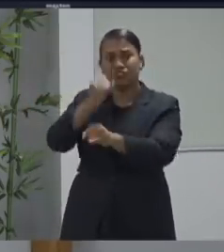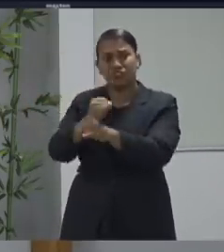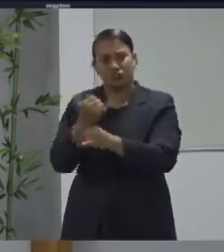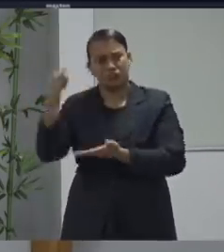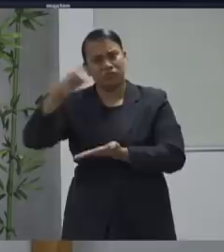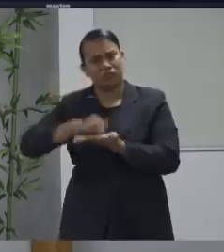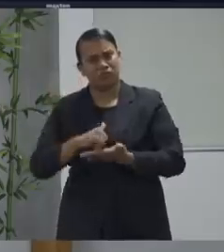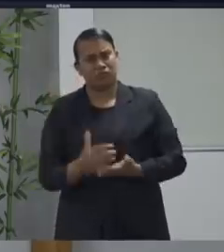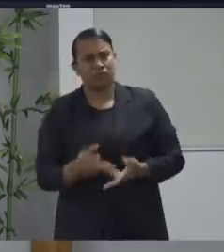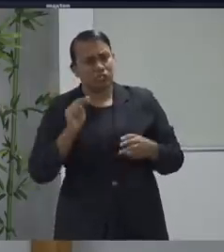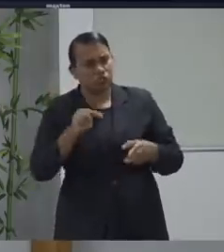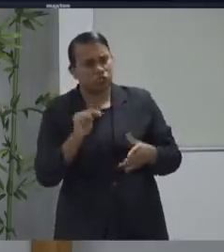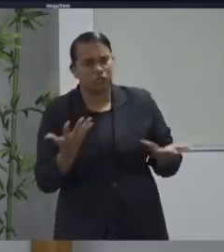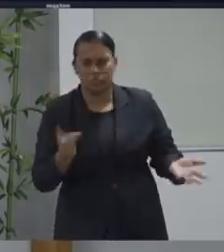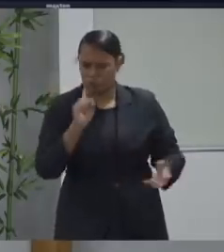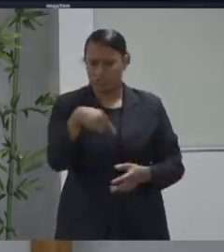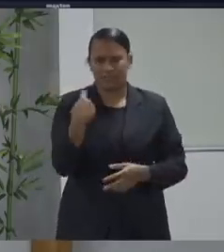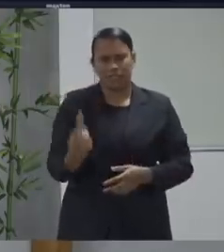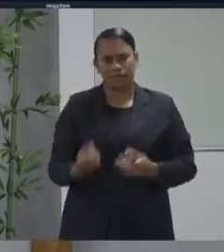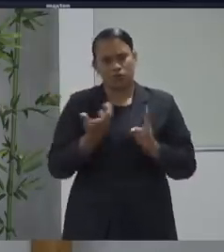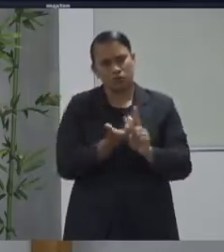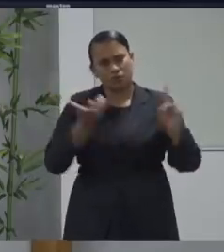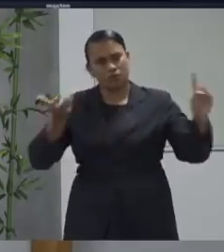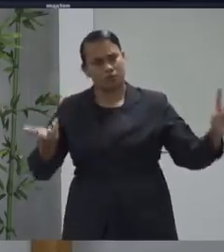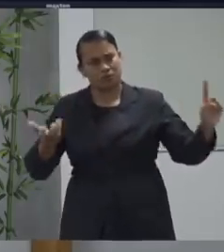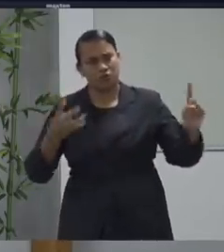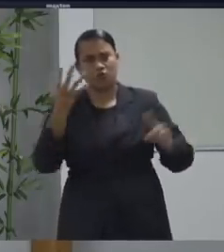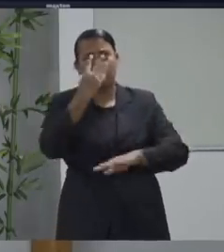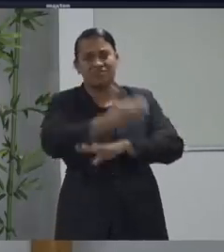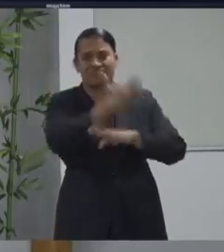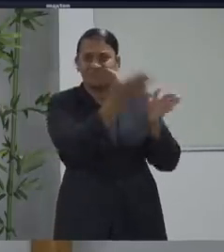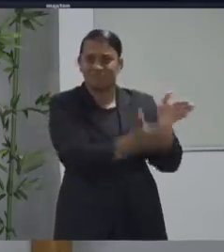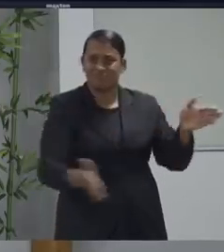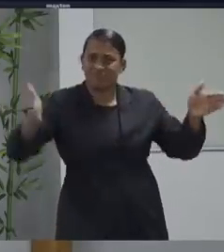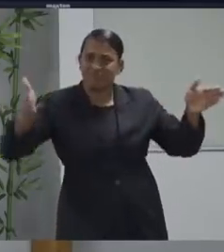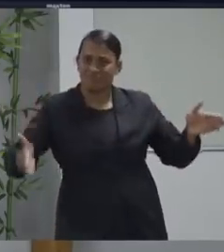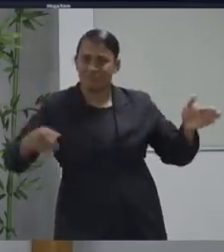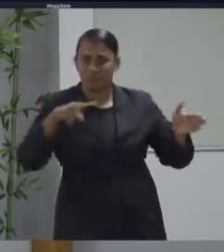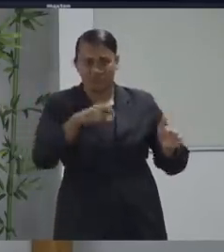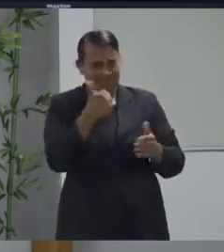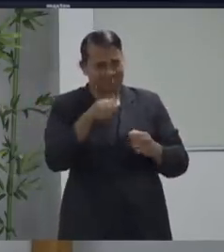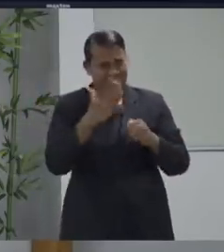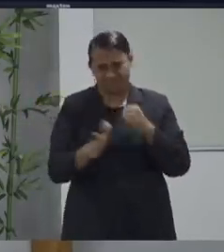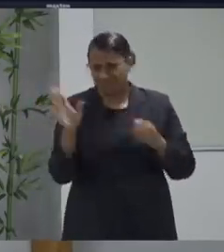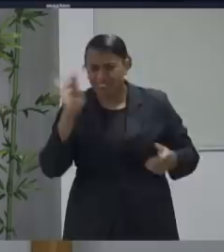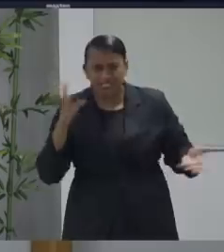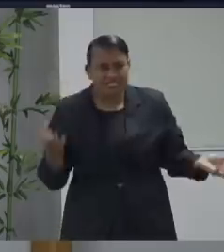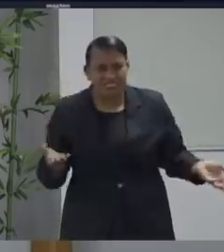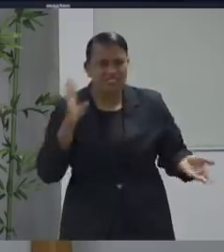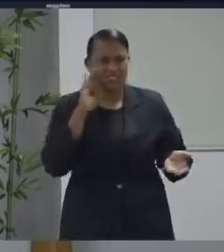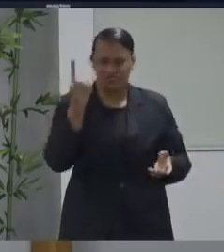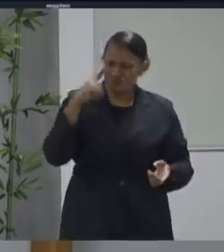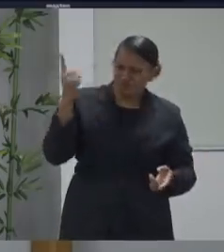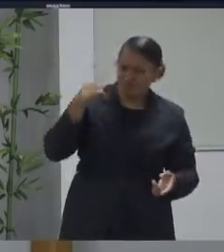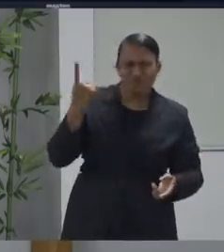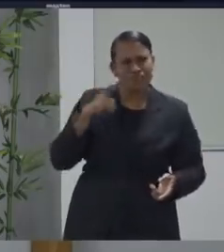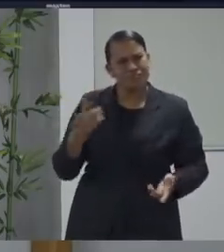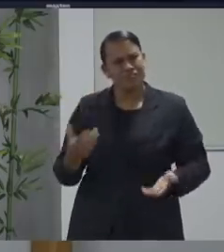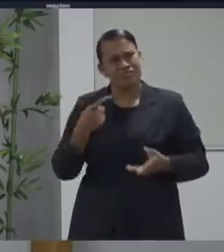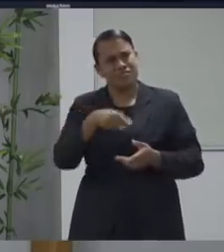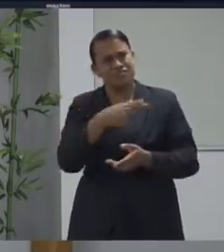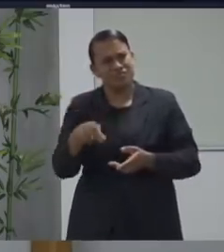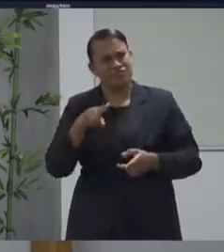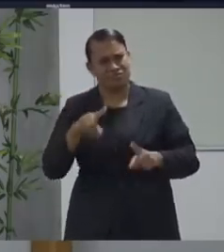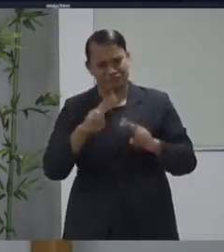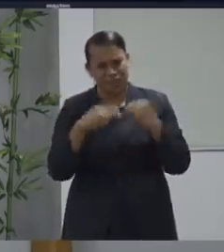required to self-quarantine for 14 days, but they violated the directives and put their loved ones and all of Fiji